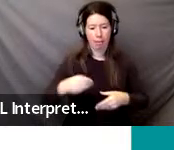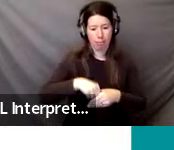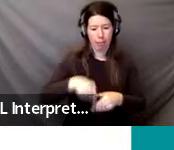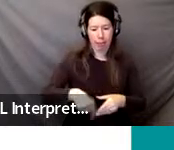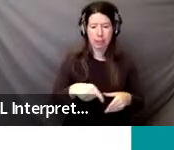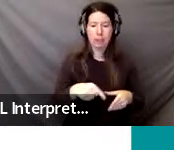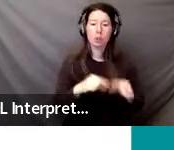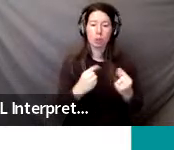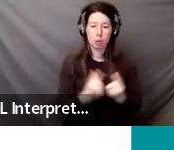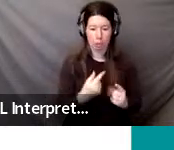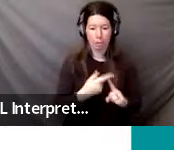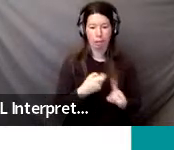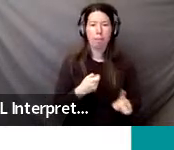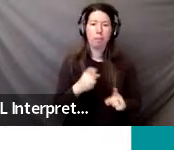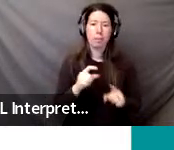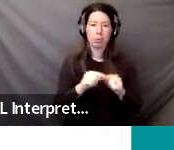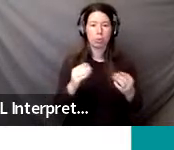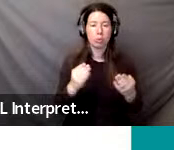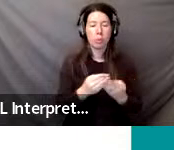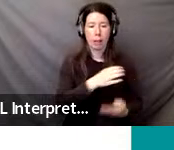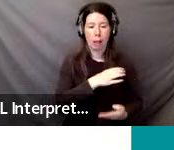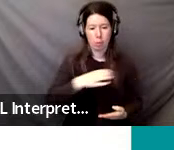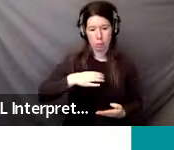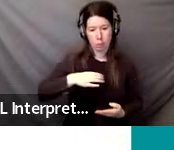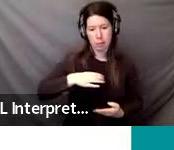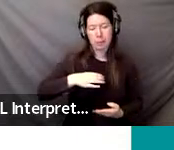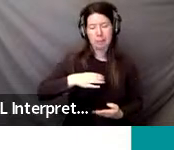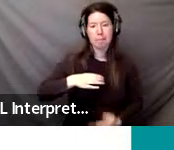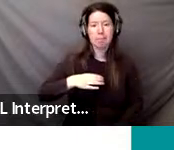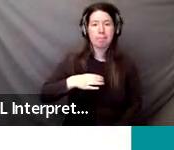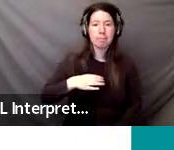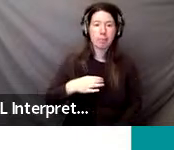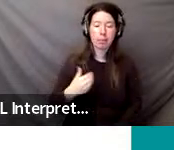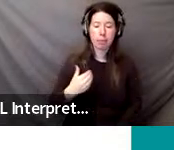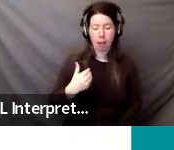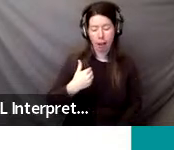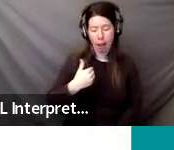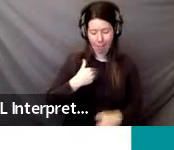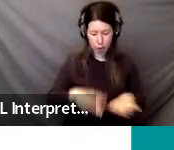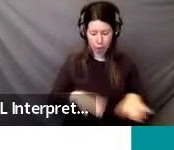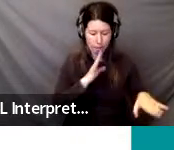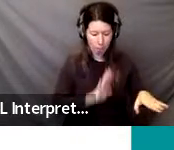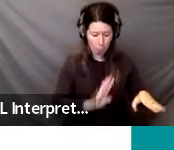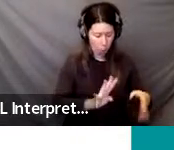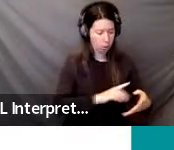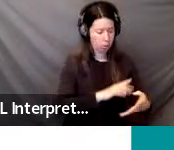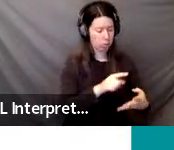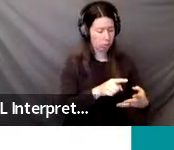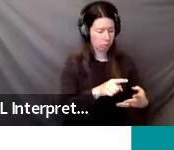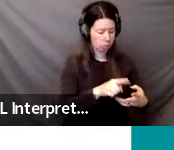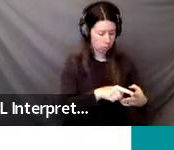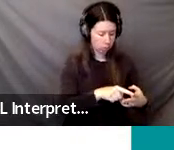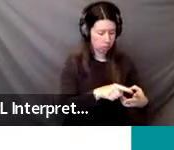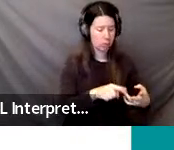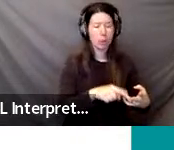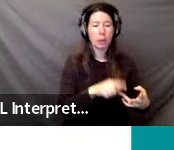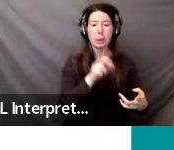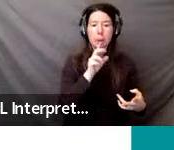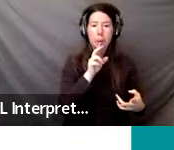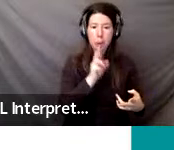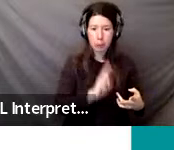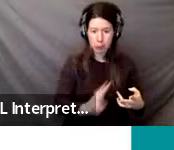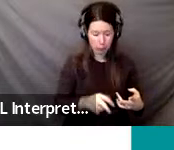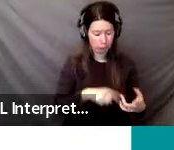council. I have a 4-year-old, a 2-year-old, and I gave birth to